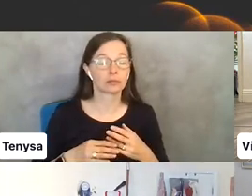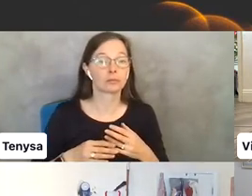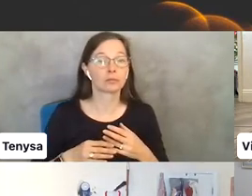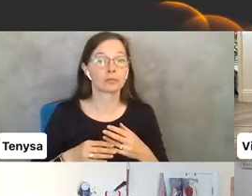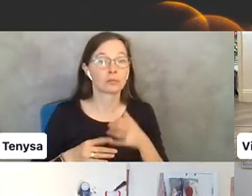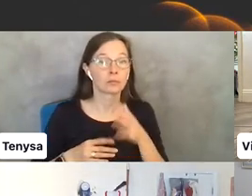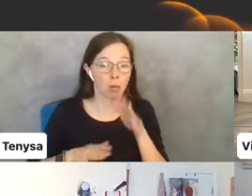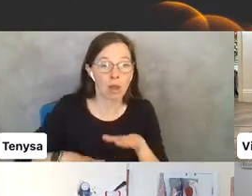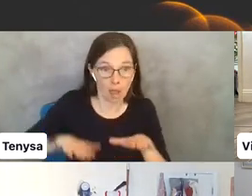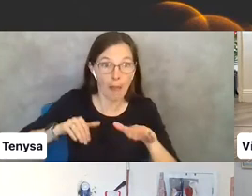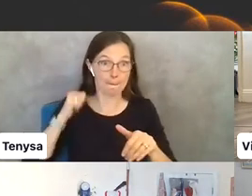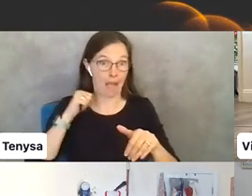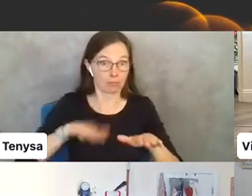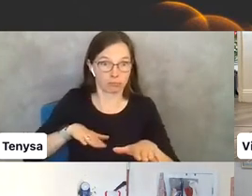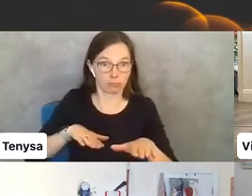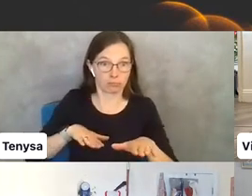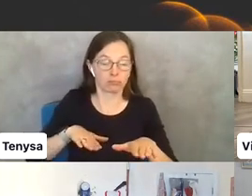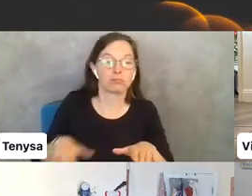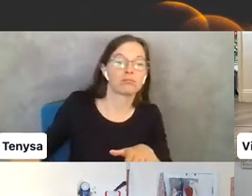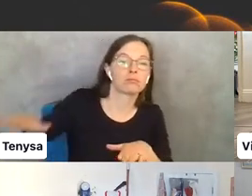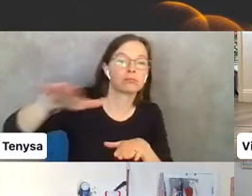leg crosses in front,